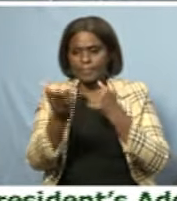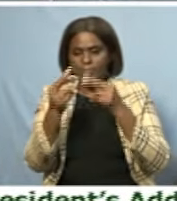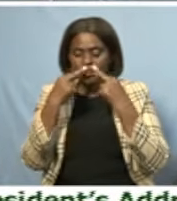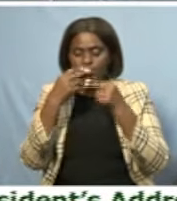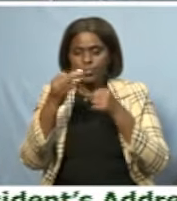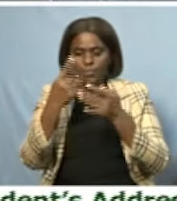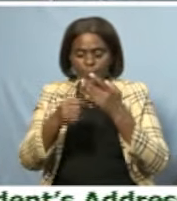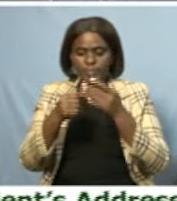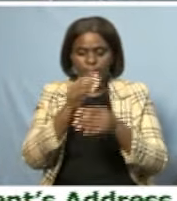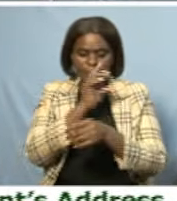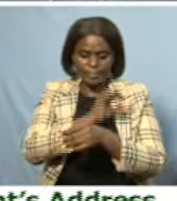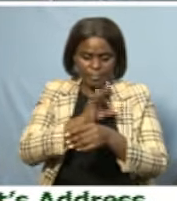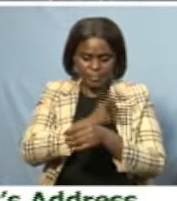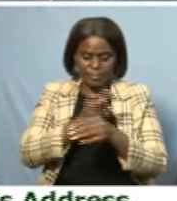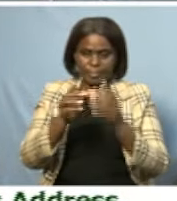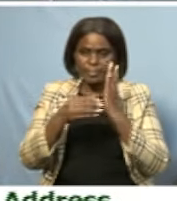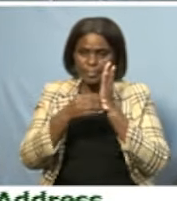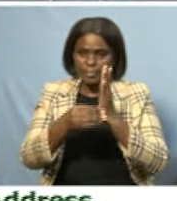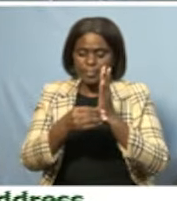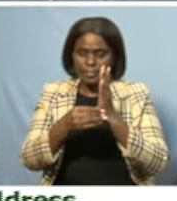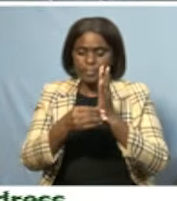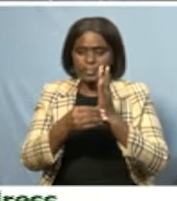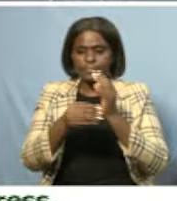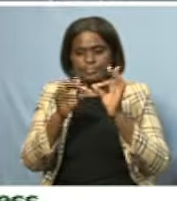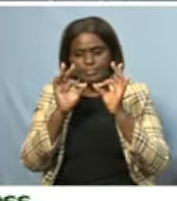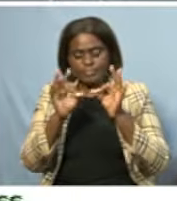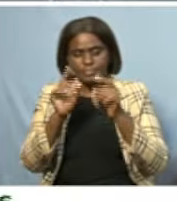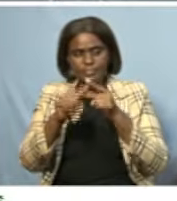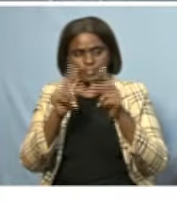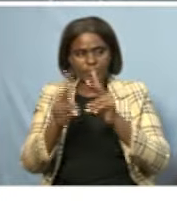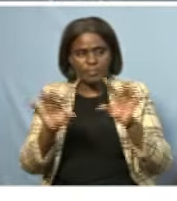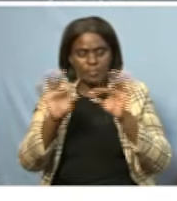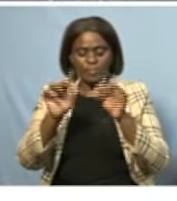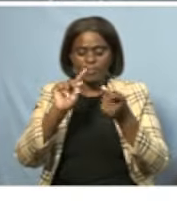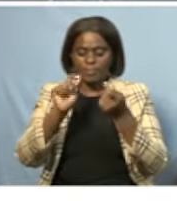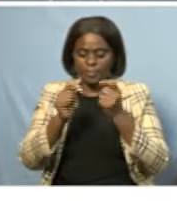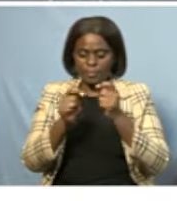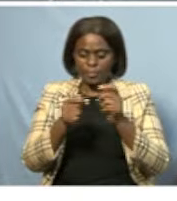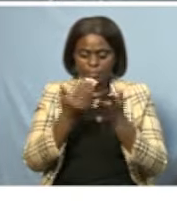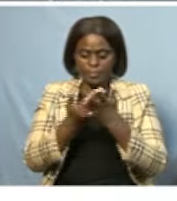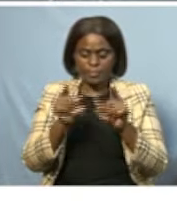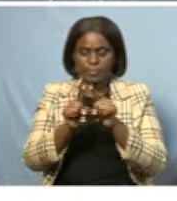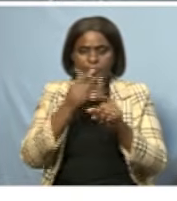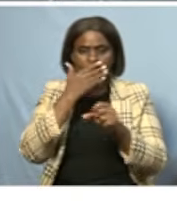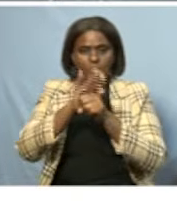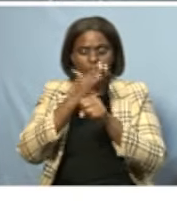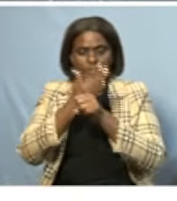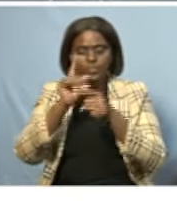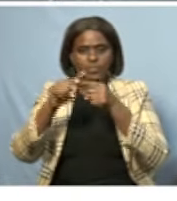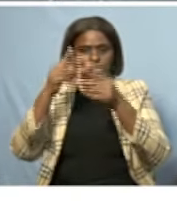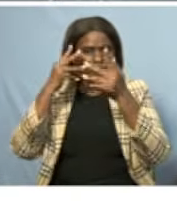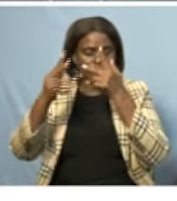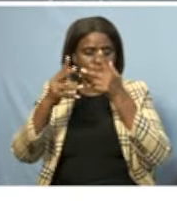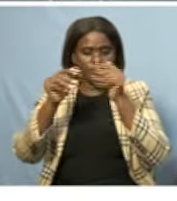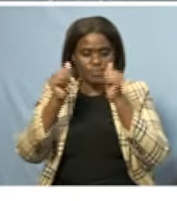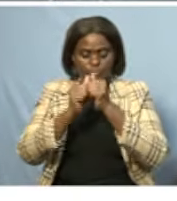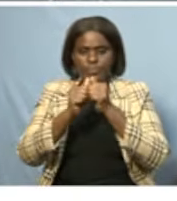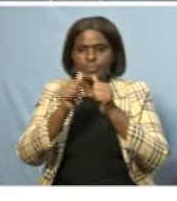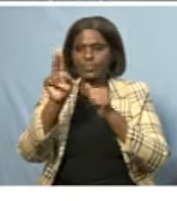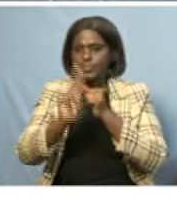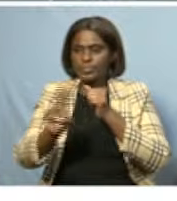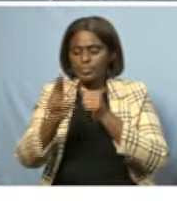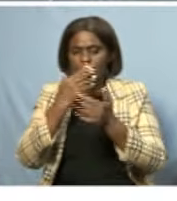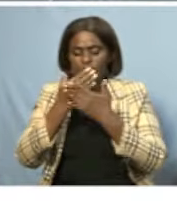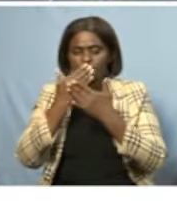result of disciplined leadership, difficult but necessary reforms, and a commitment to transparency and fiscal